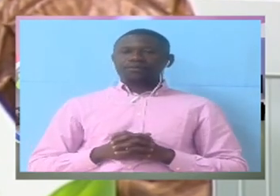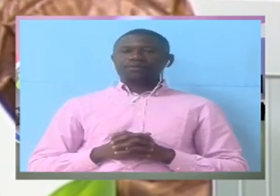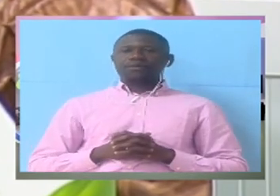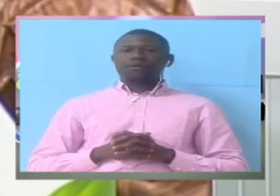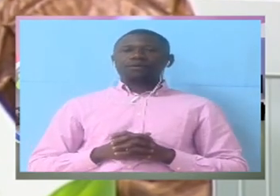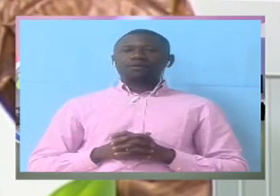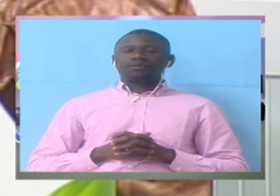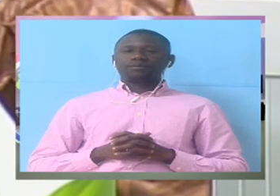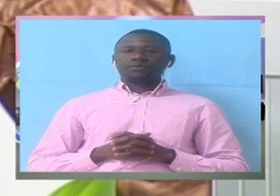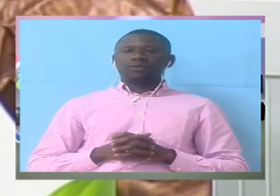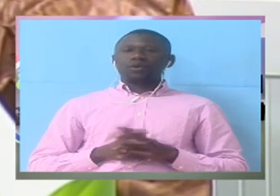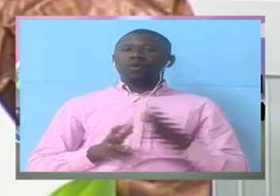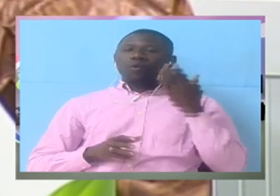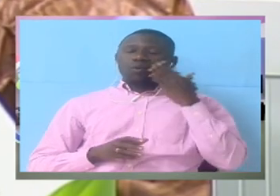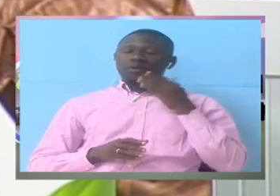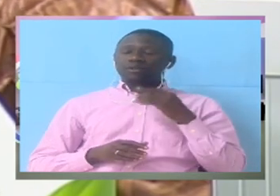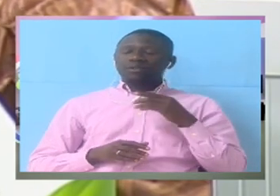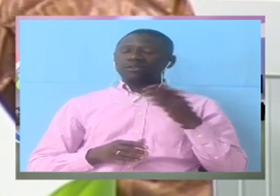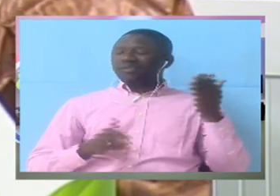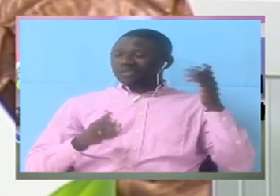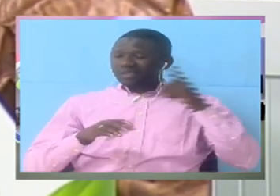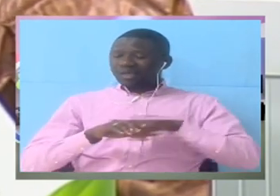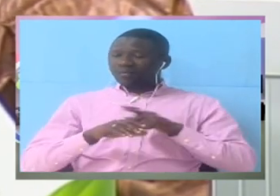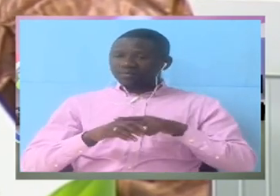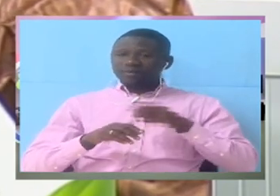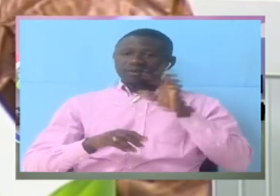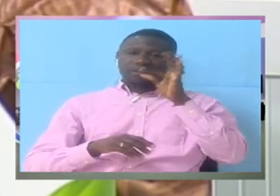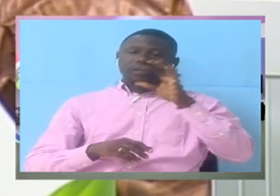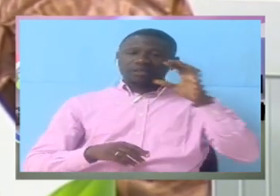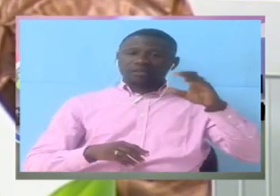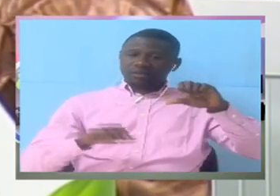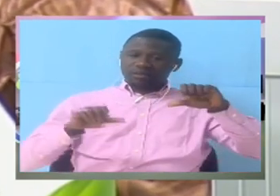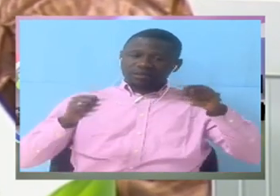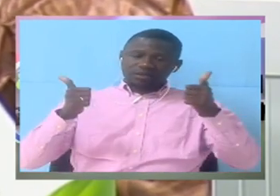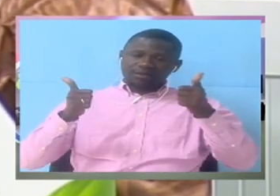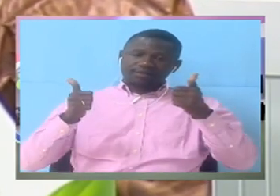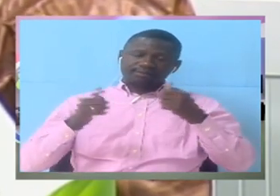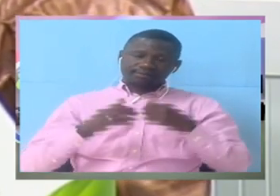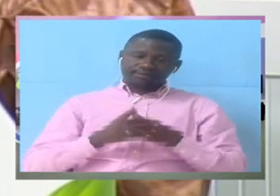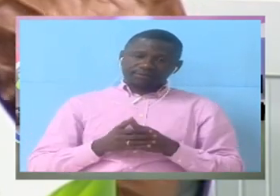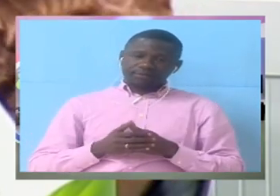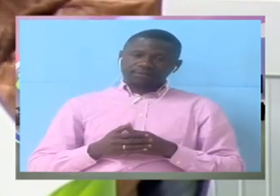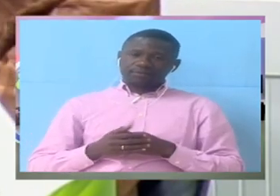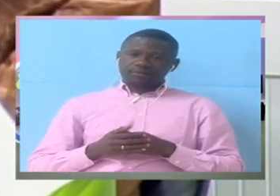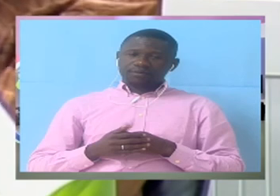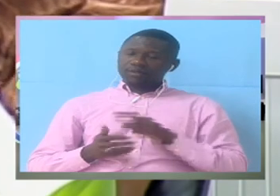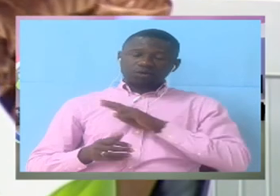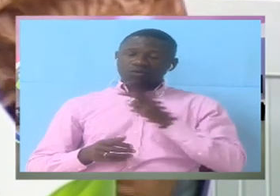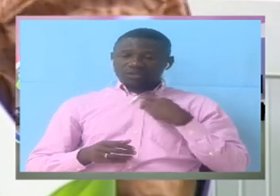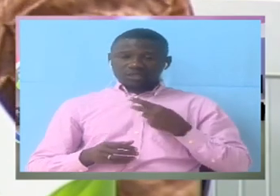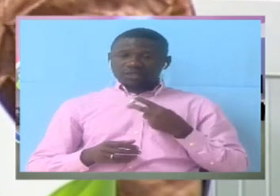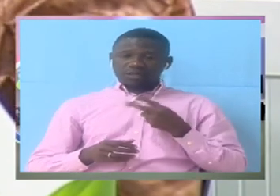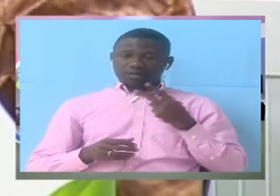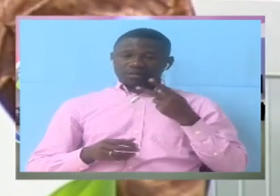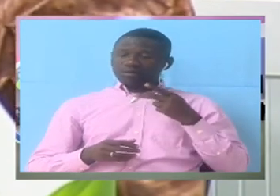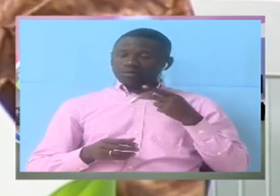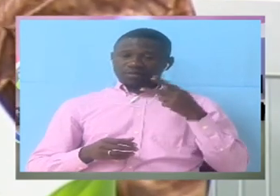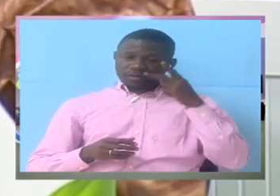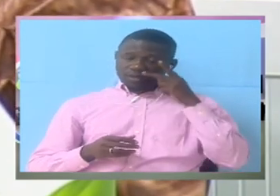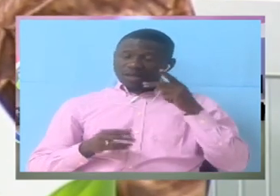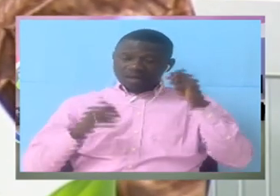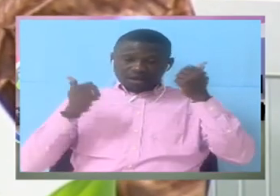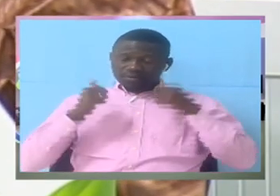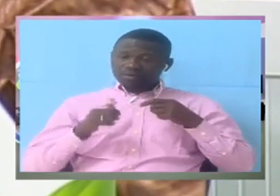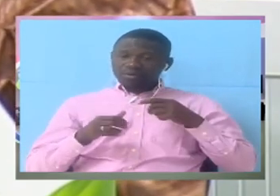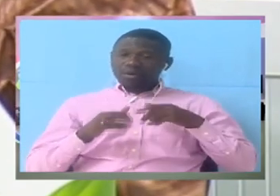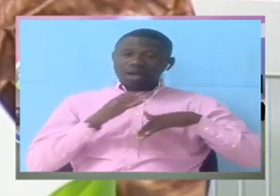Kabrin TRRC Kumasta. Since the inception of the TRRC, Mafa Akafonko de. I don't say that it